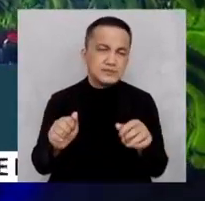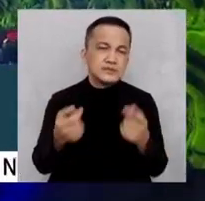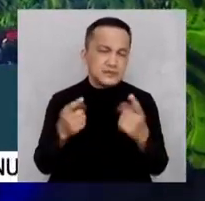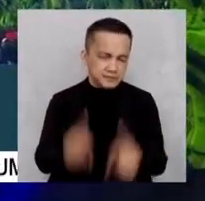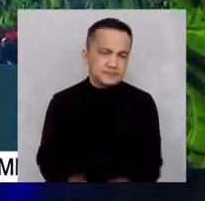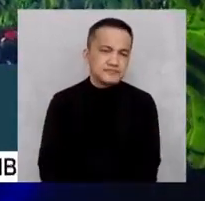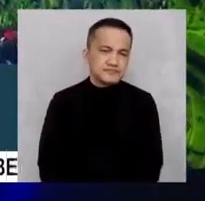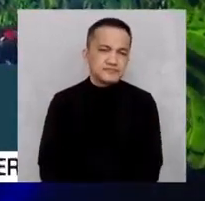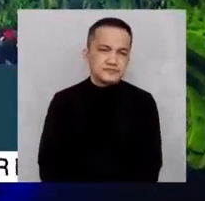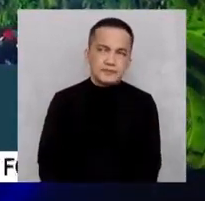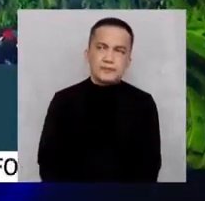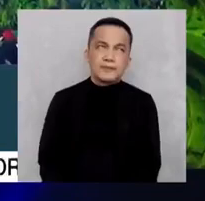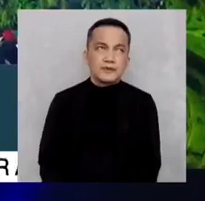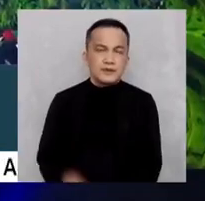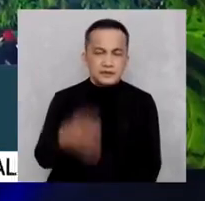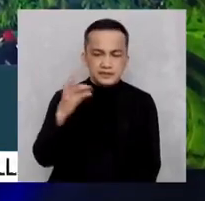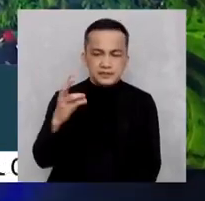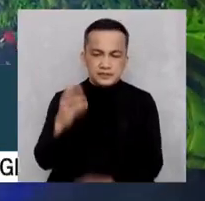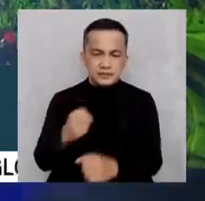know, 6 years after,